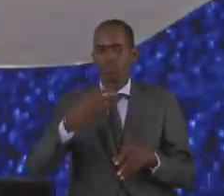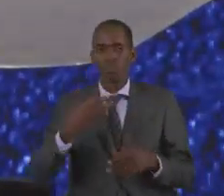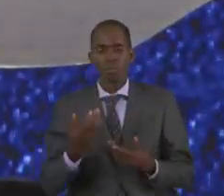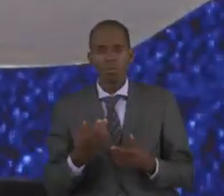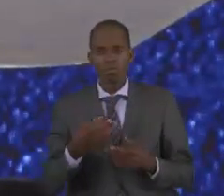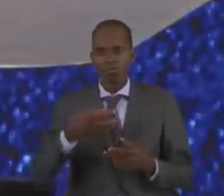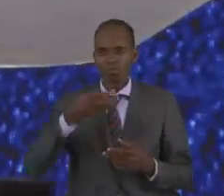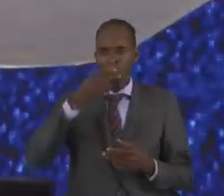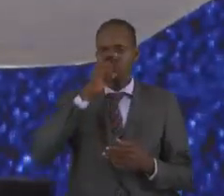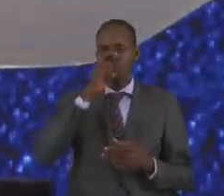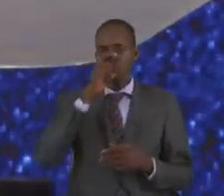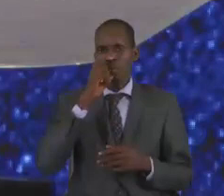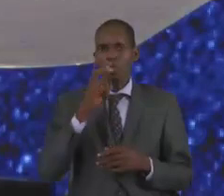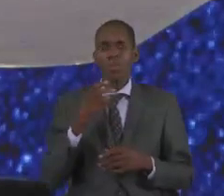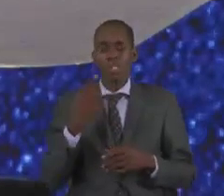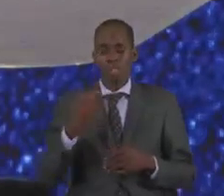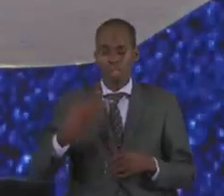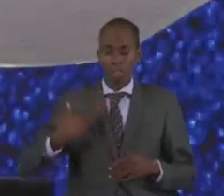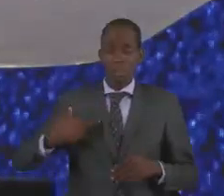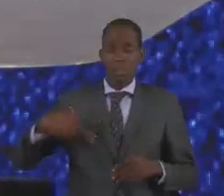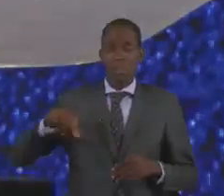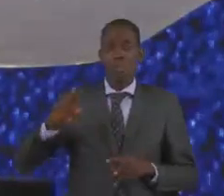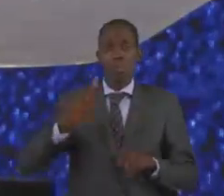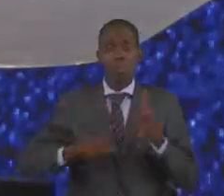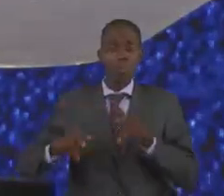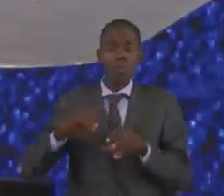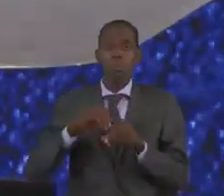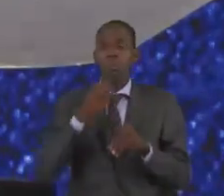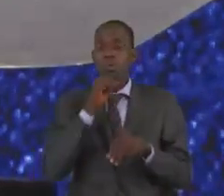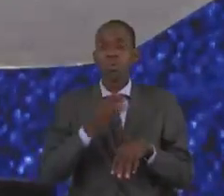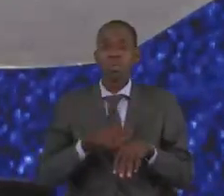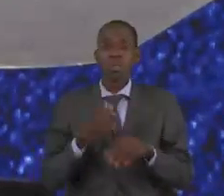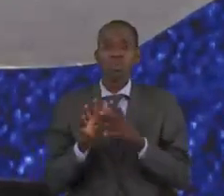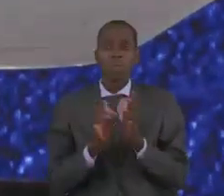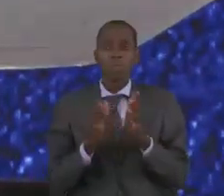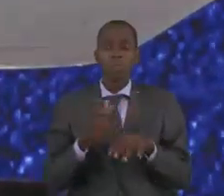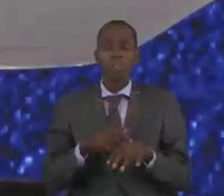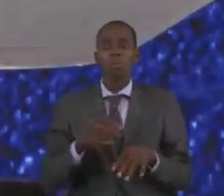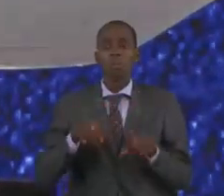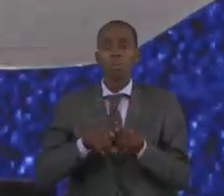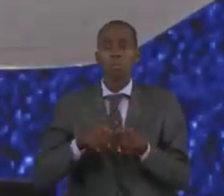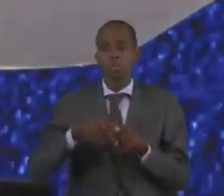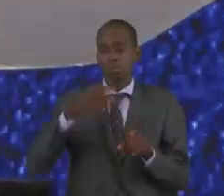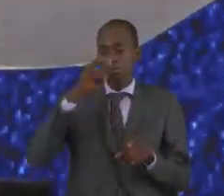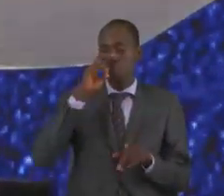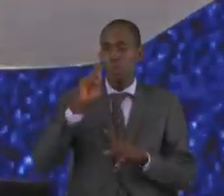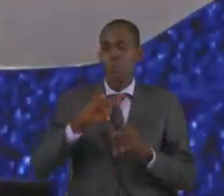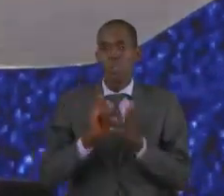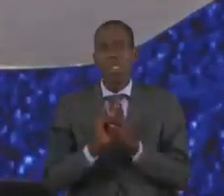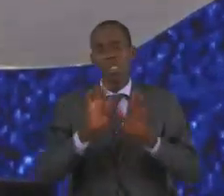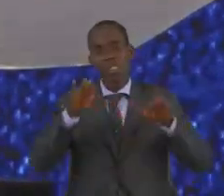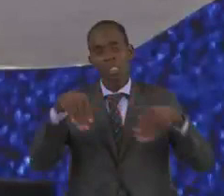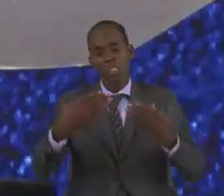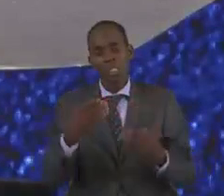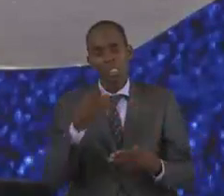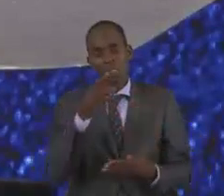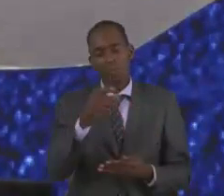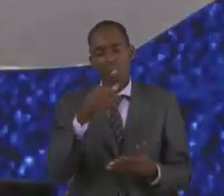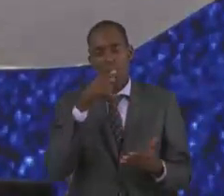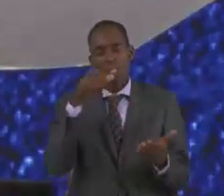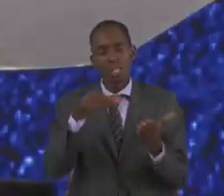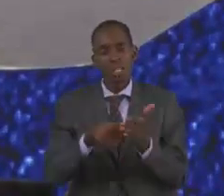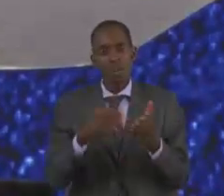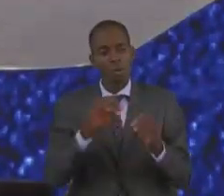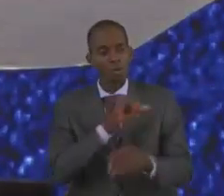Pharisees frowned at that, the Sanhedrin frowned at that, those who gave him letter of authority to go and arrest